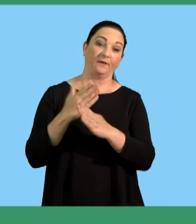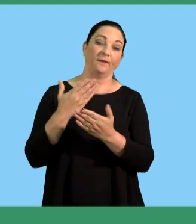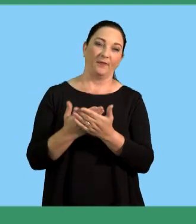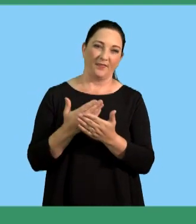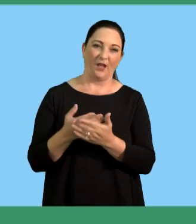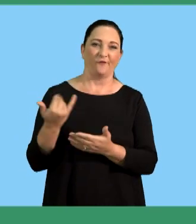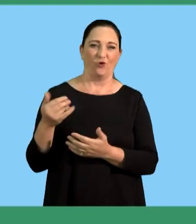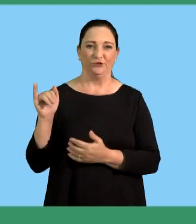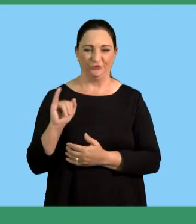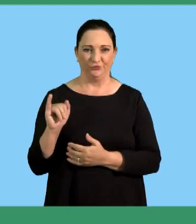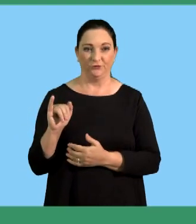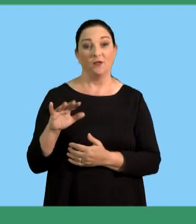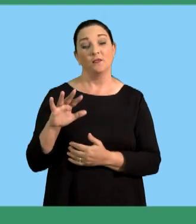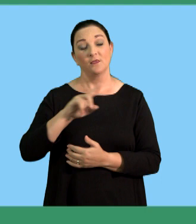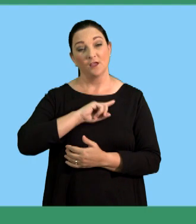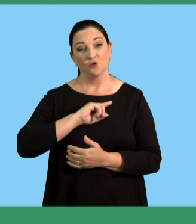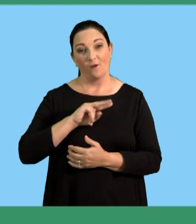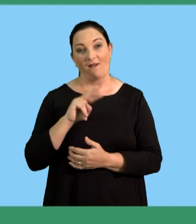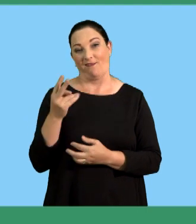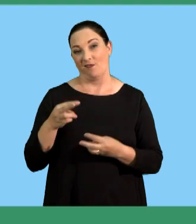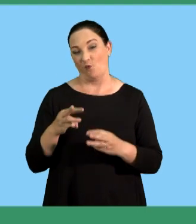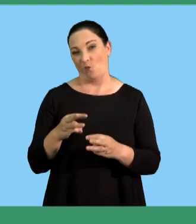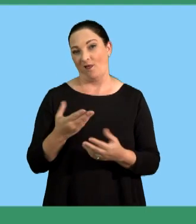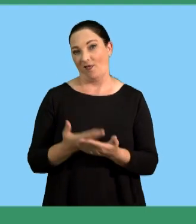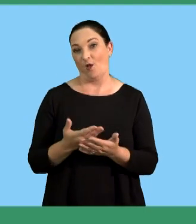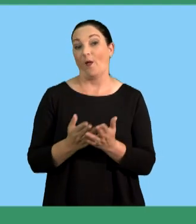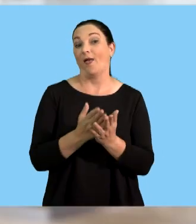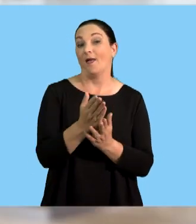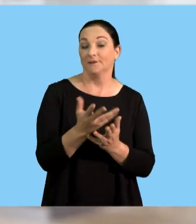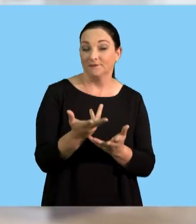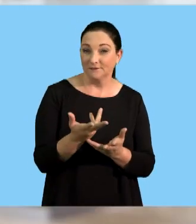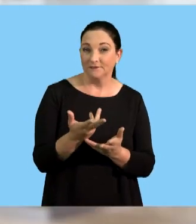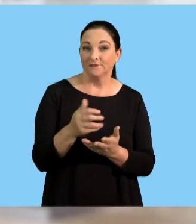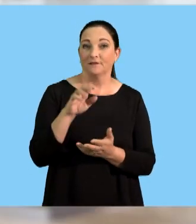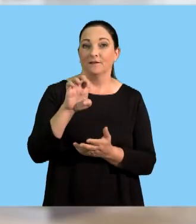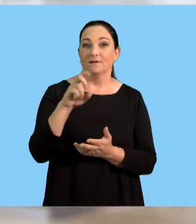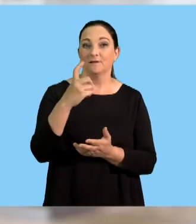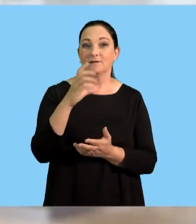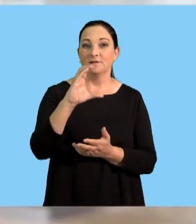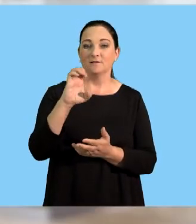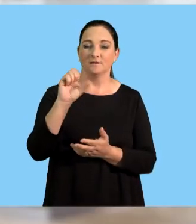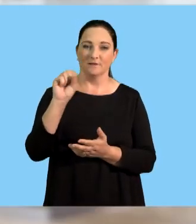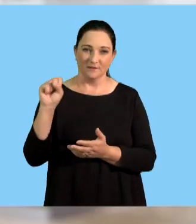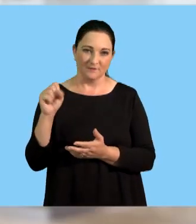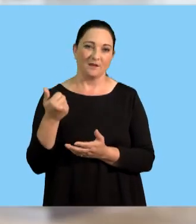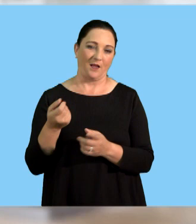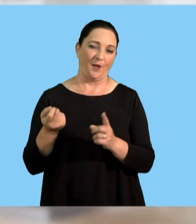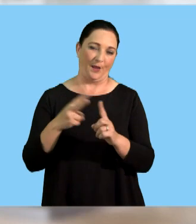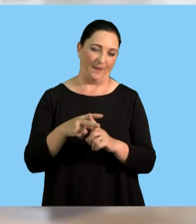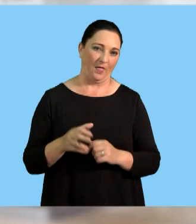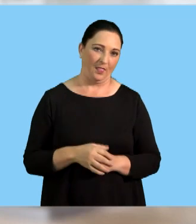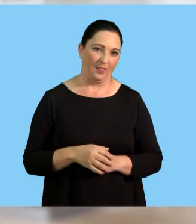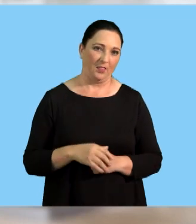have occurred to the asset. So that is another way in which excess is applied, and this would definitely benefit